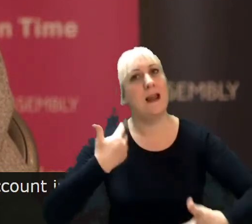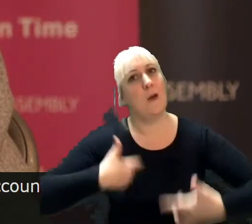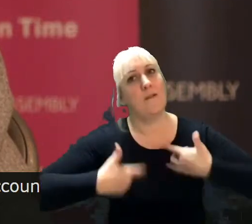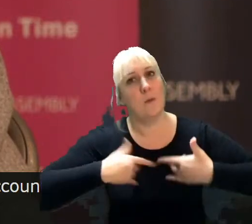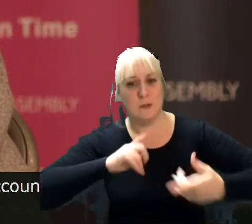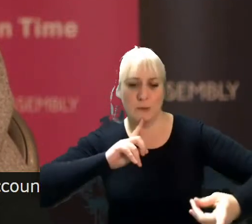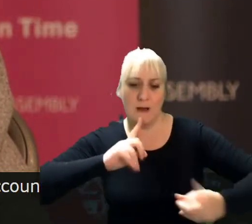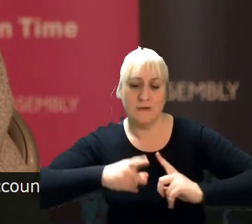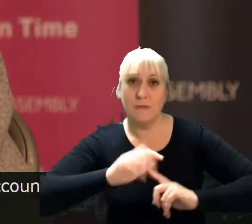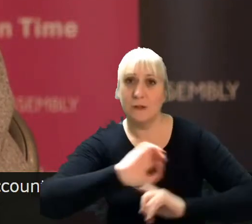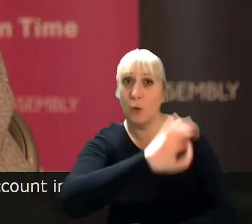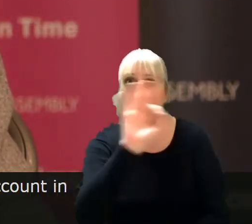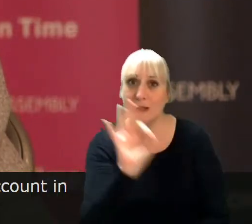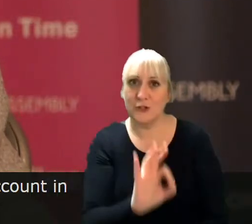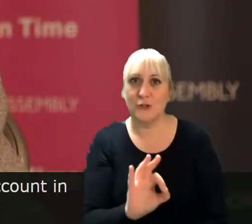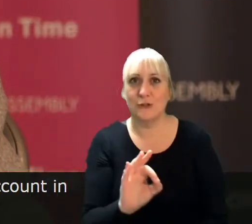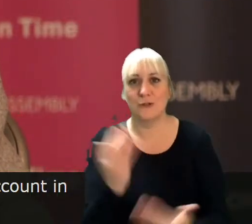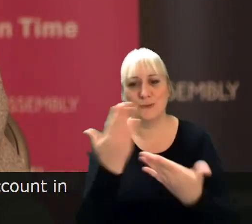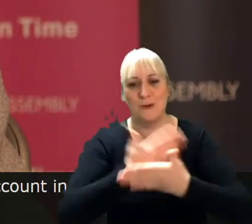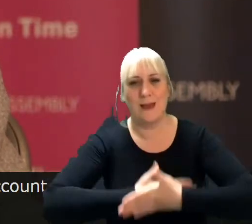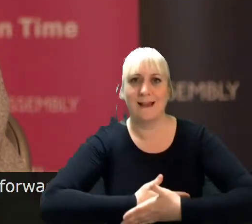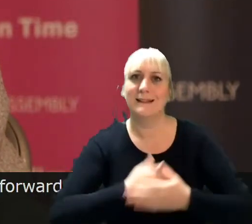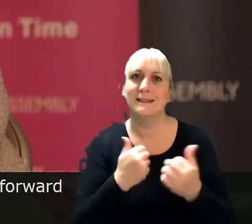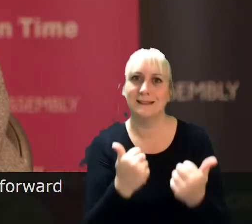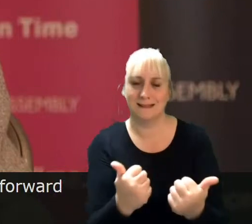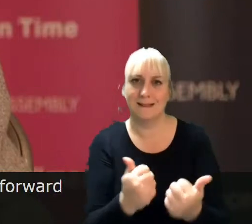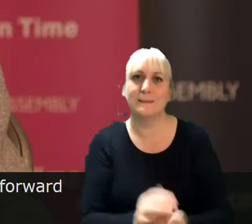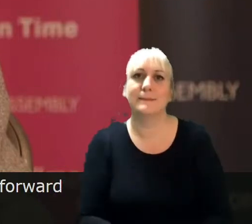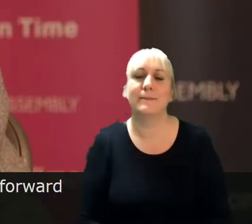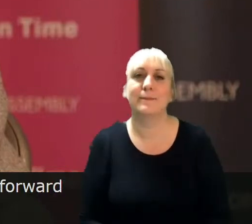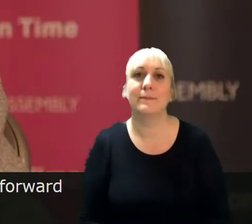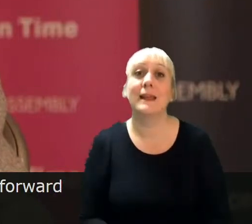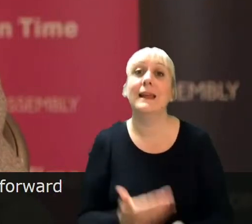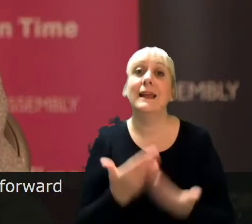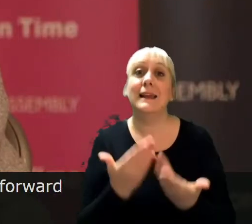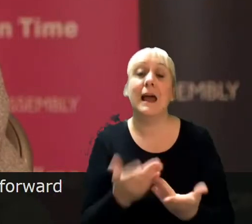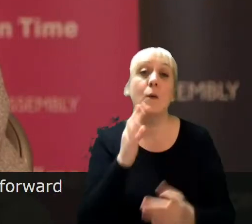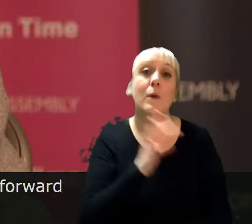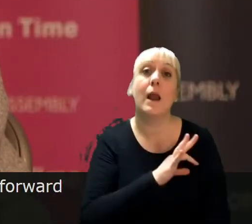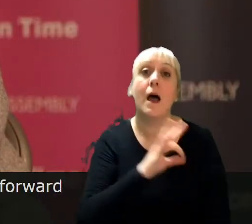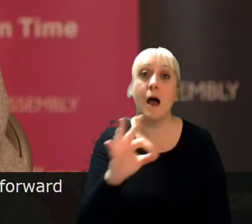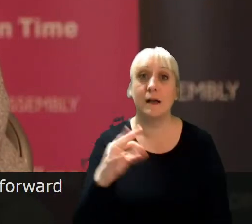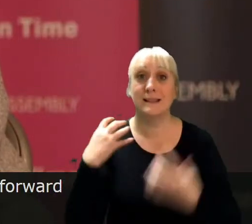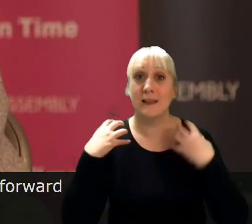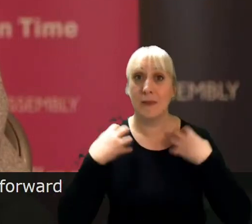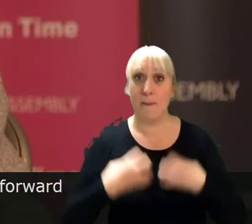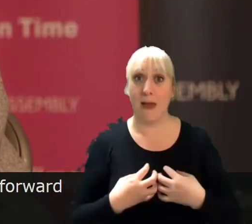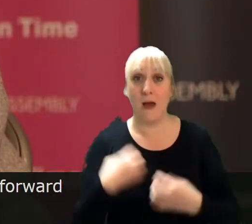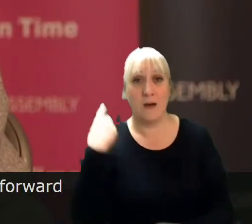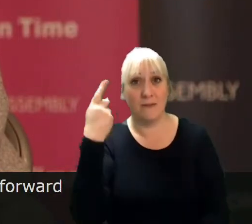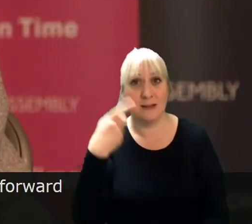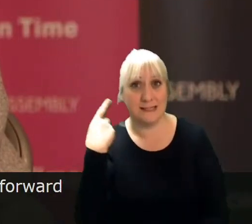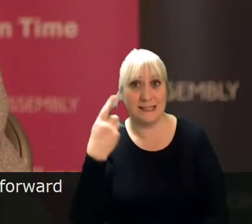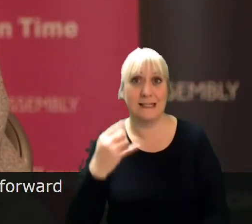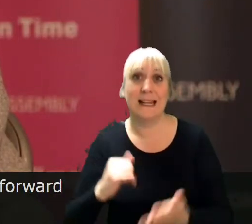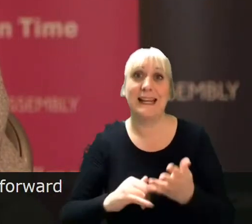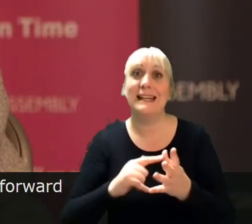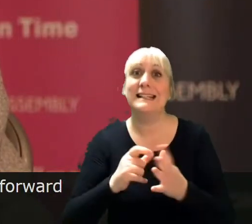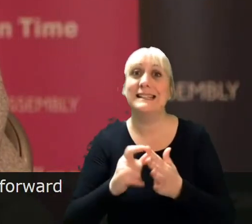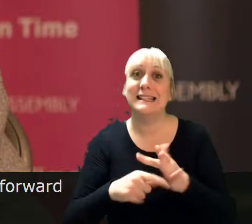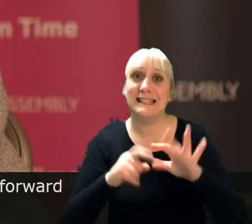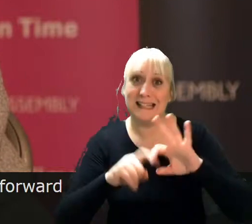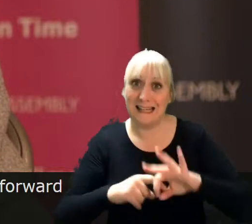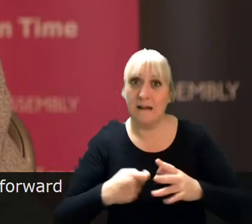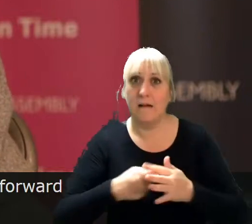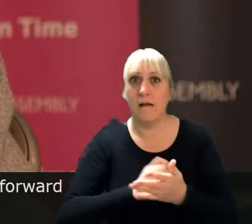this evening. I now invite the Mayor of London, Sadiq Khan, to give us an opening address. Mr.